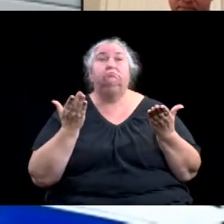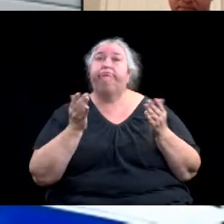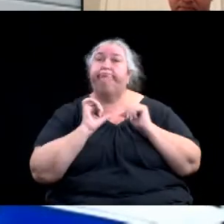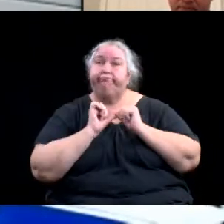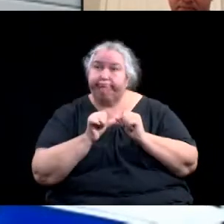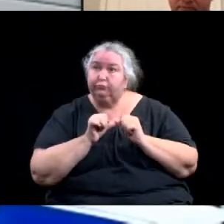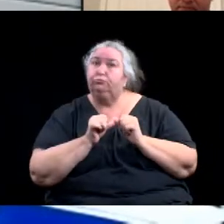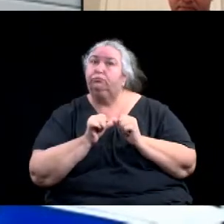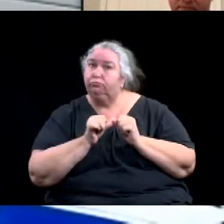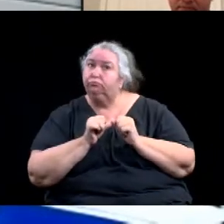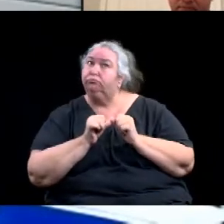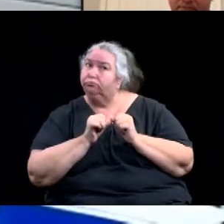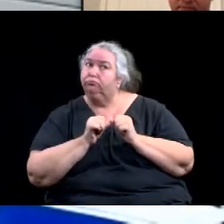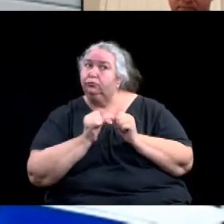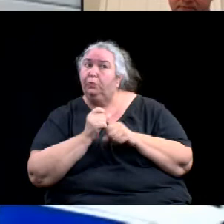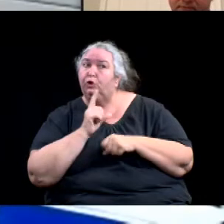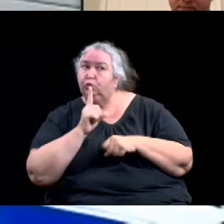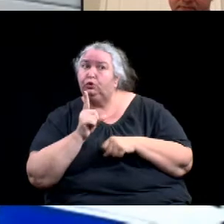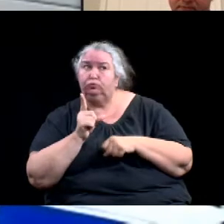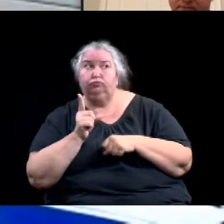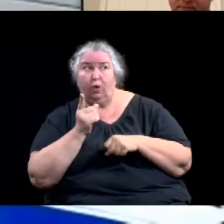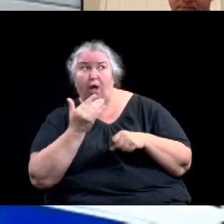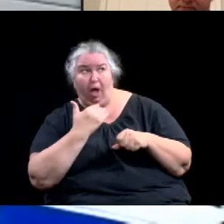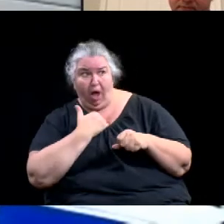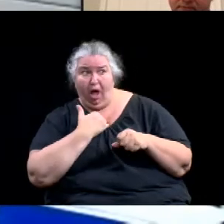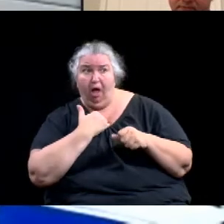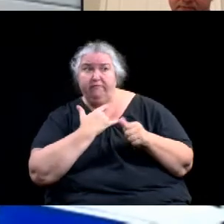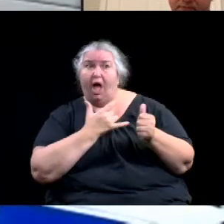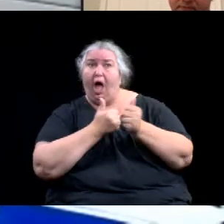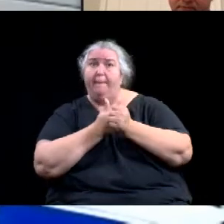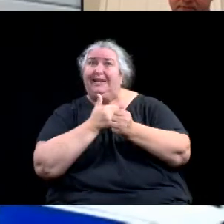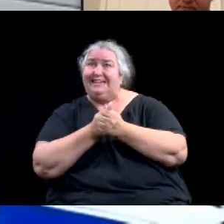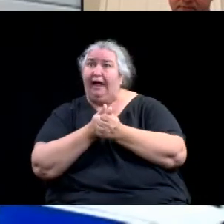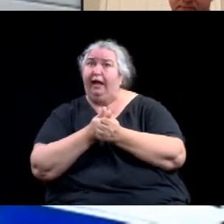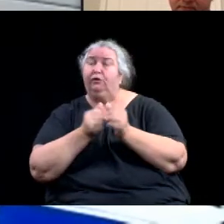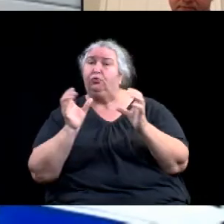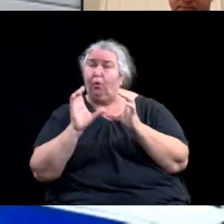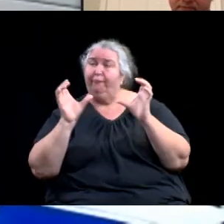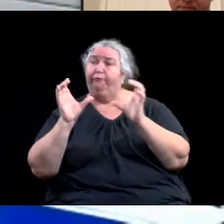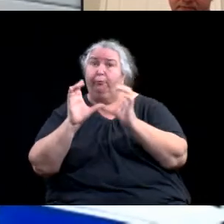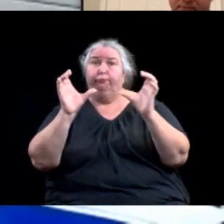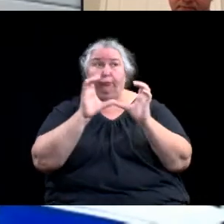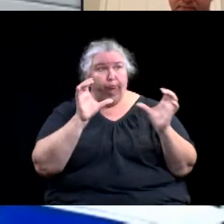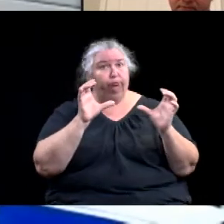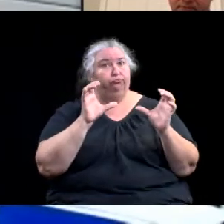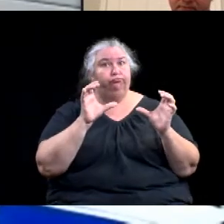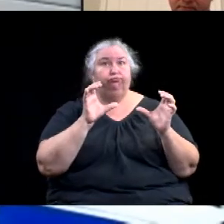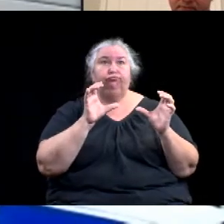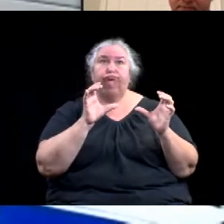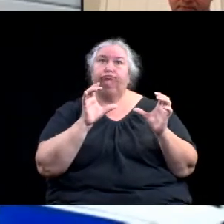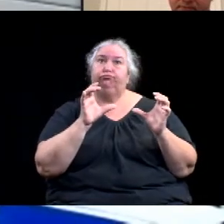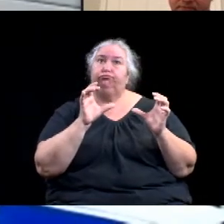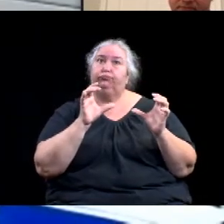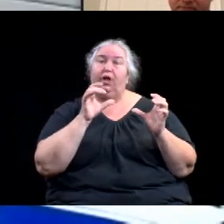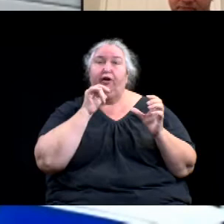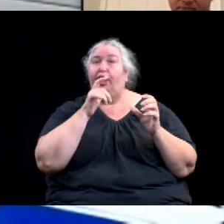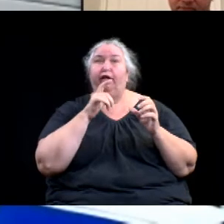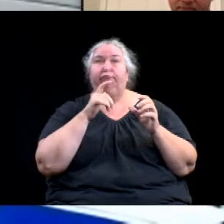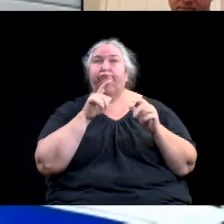training just so we can stay on the cutting edge and keep that number one rating, which affects everyone's insurance rates.